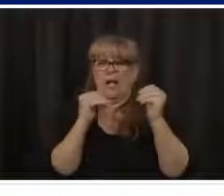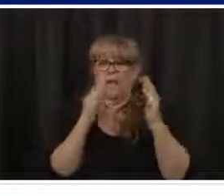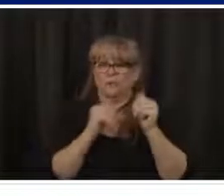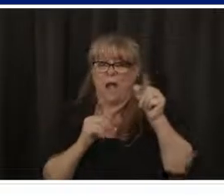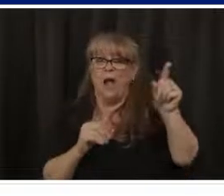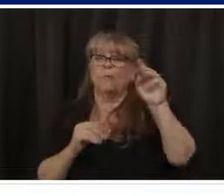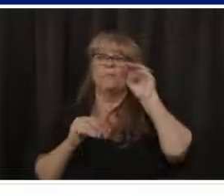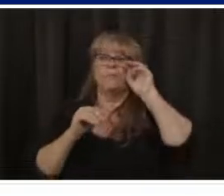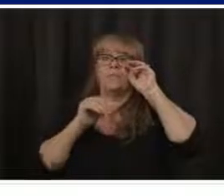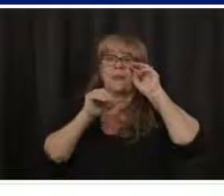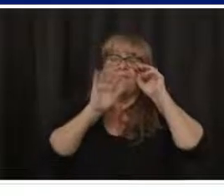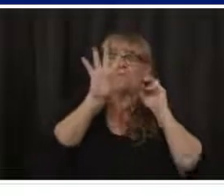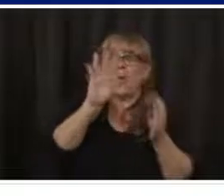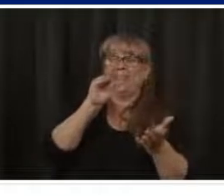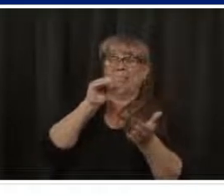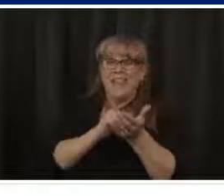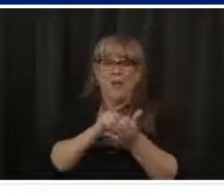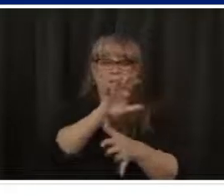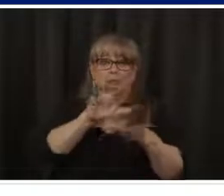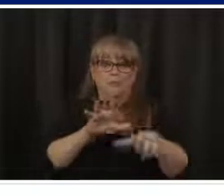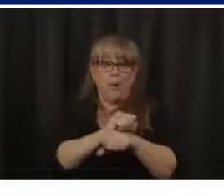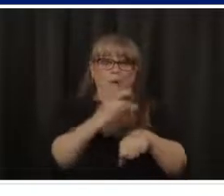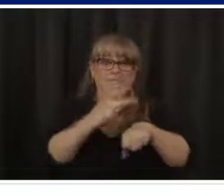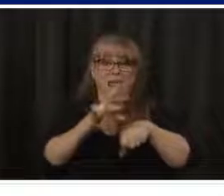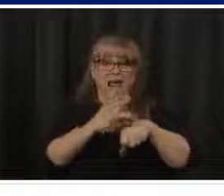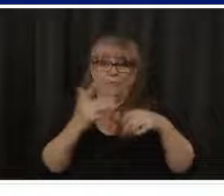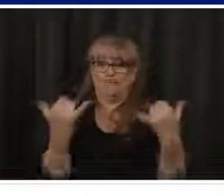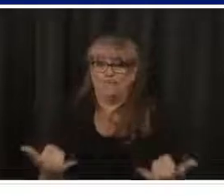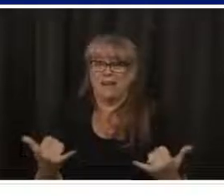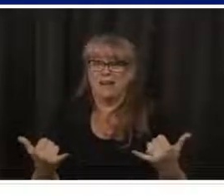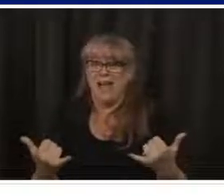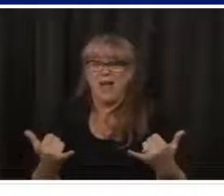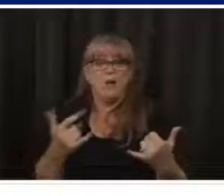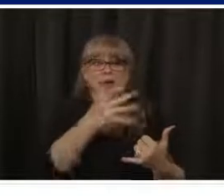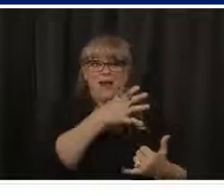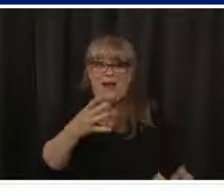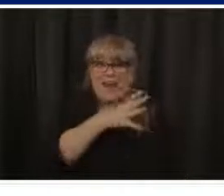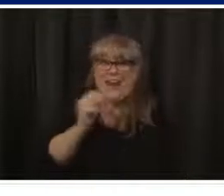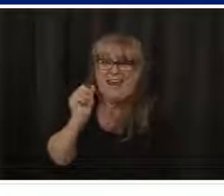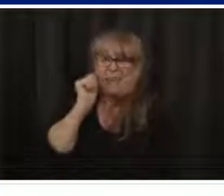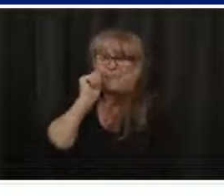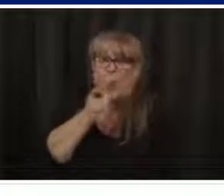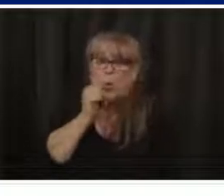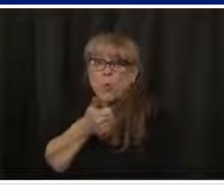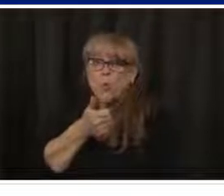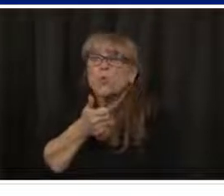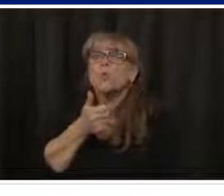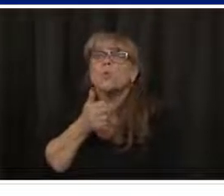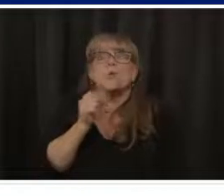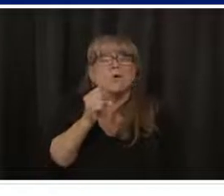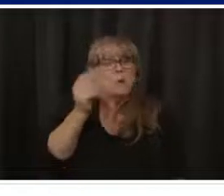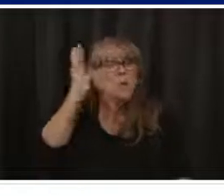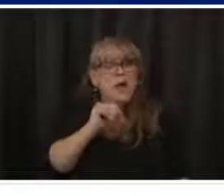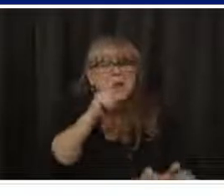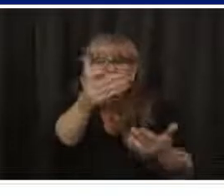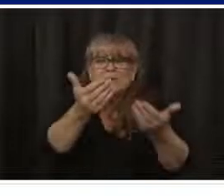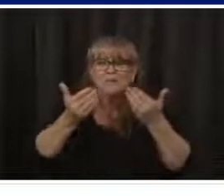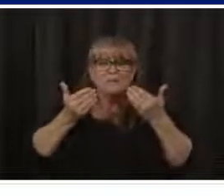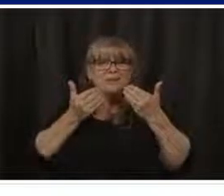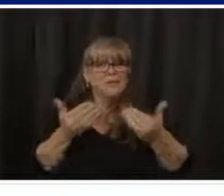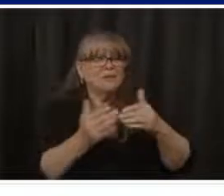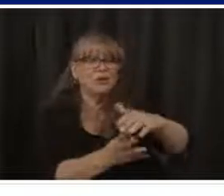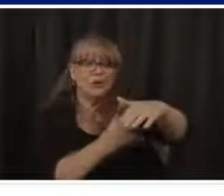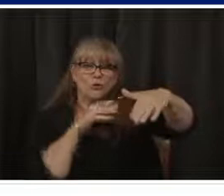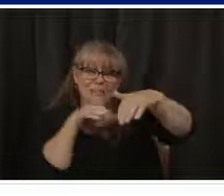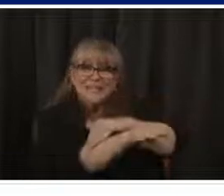4,000 appointments available at Ball Arena today and tomorrow, and you can set one up or you can just go and get vaccinated. And I really, really encourage